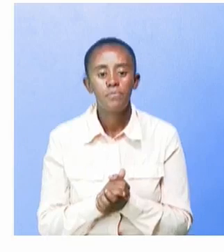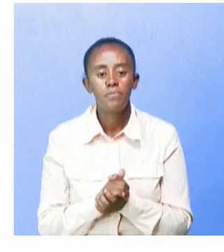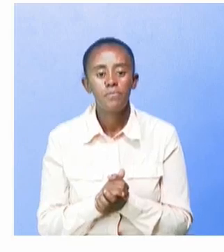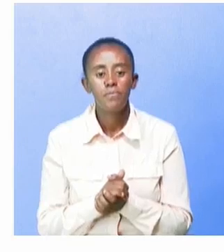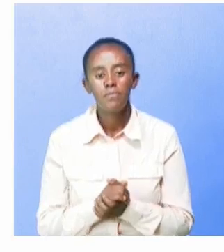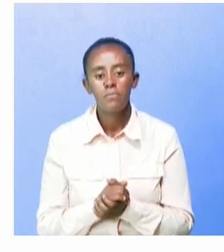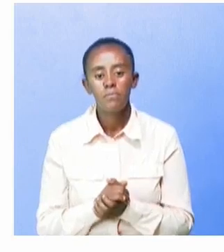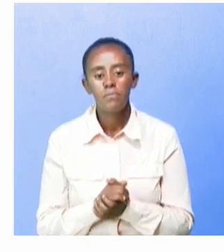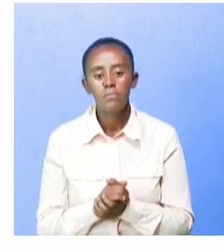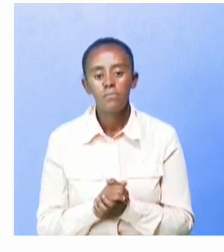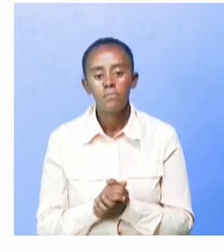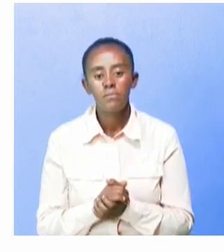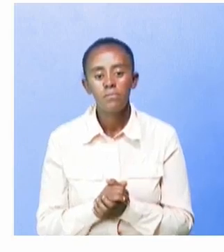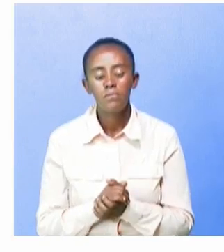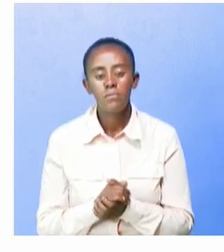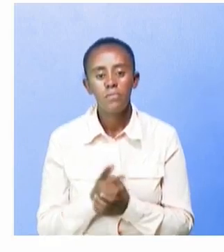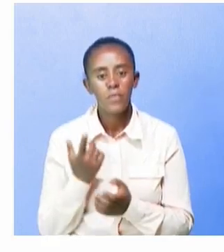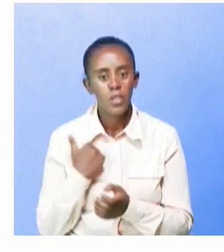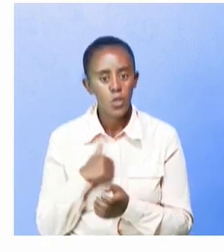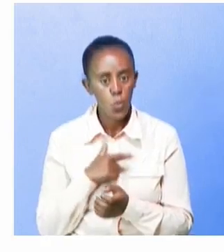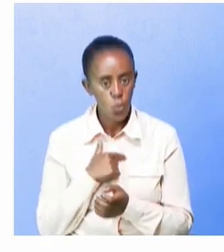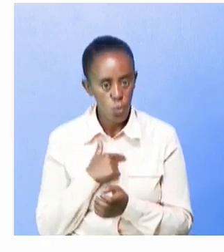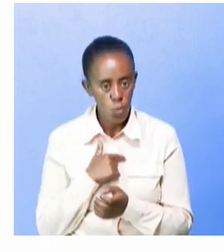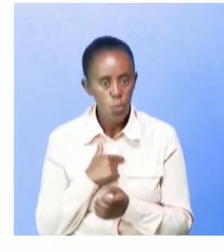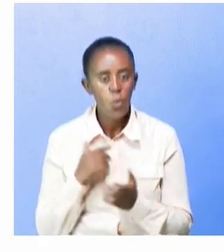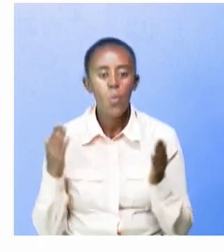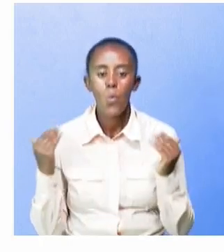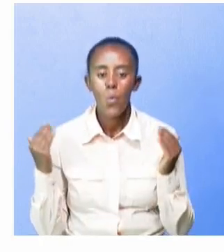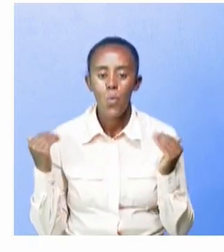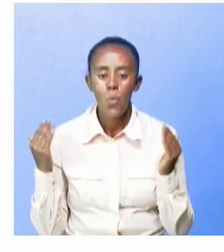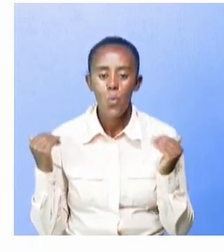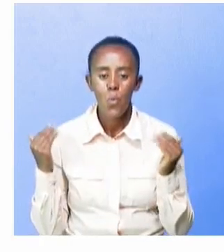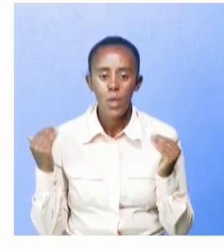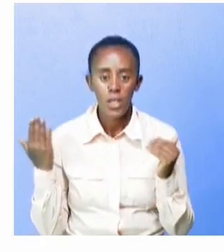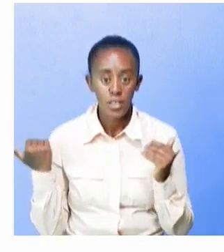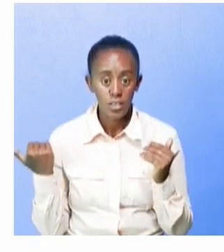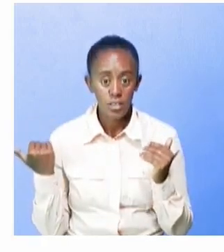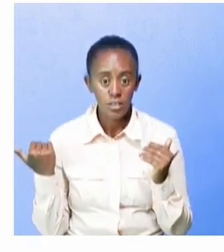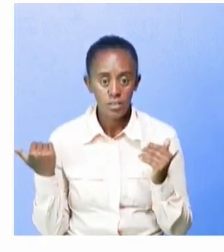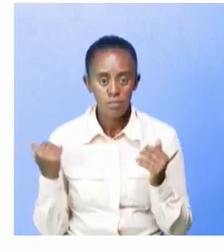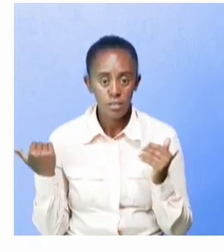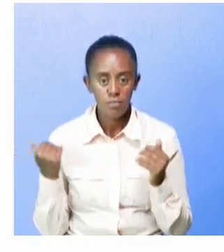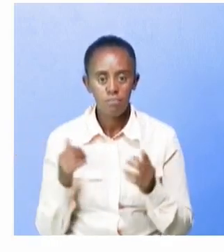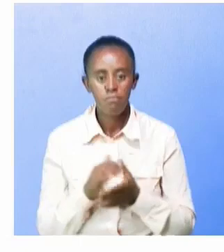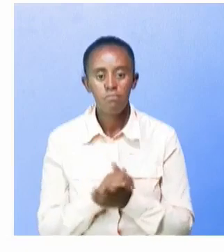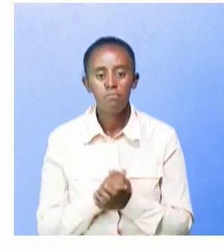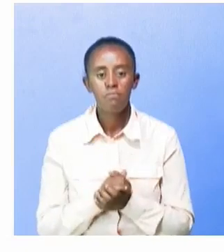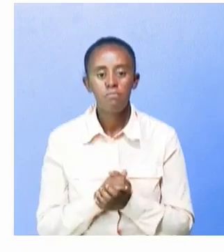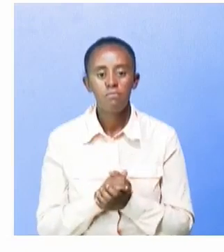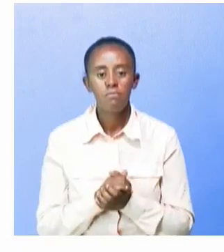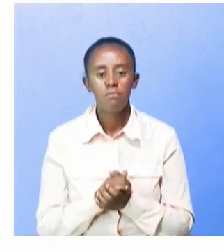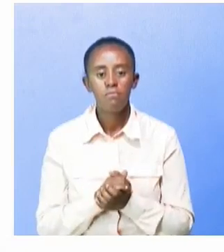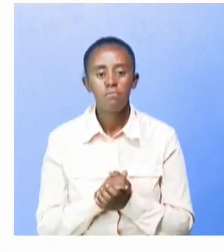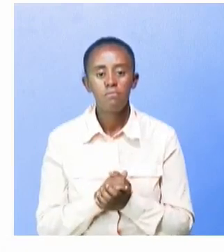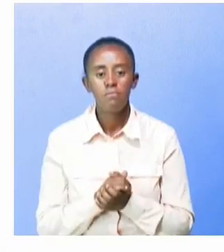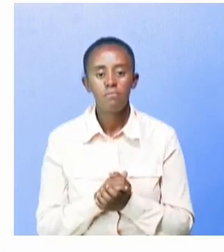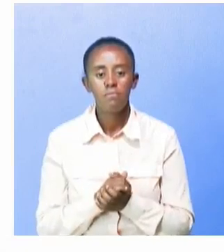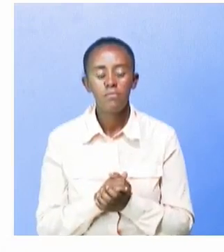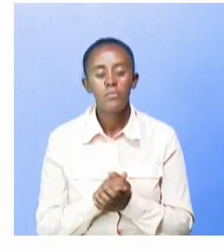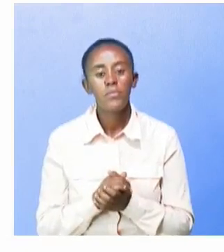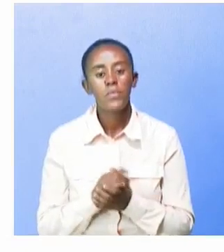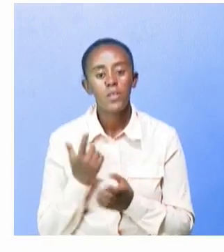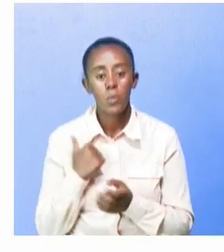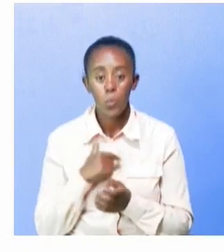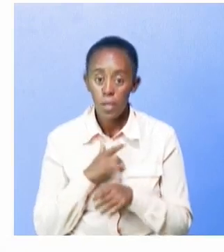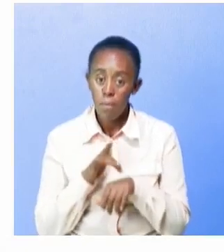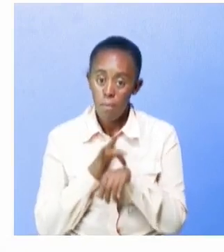Number 4, we wished we